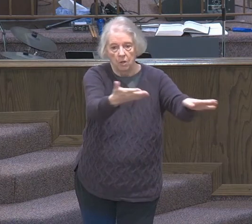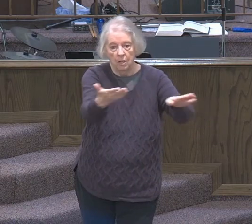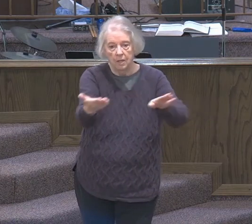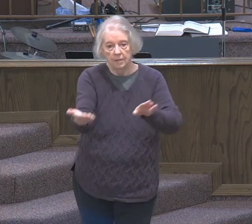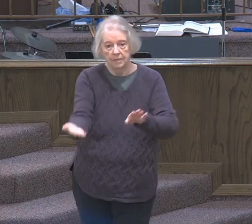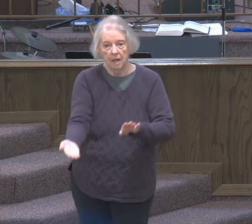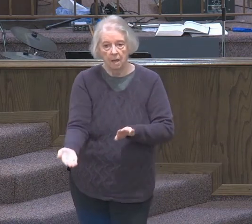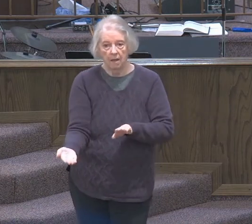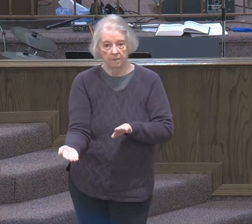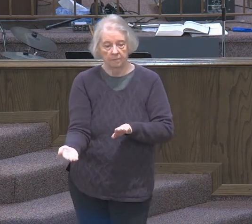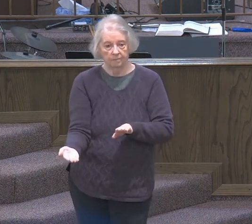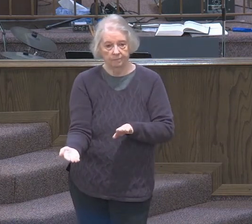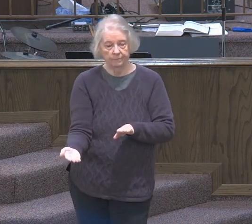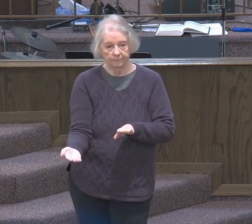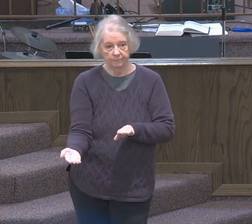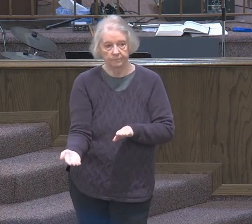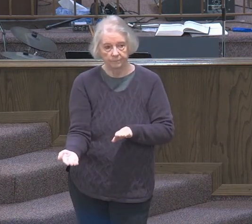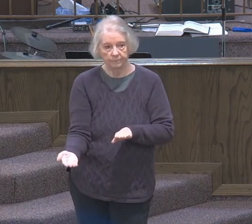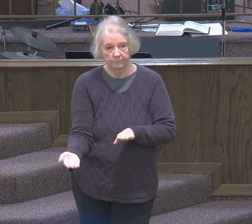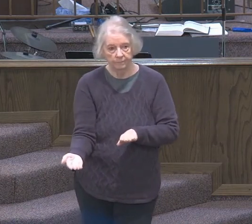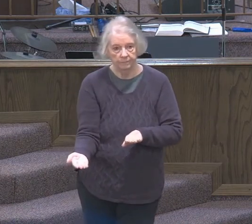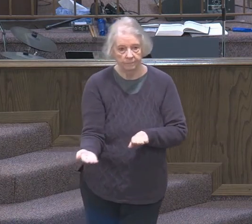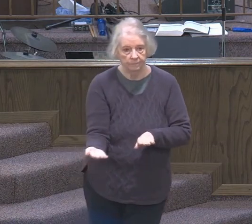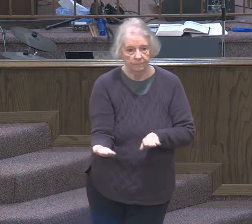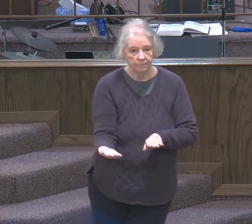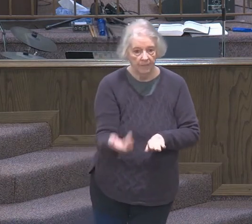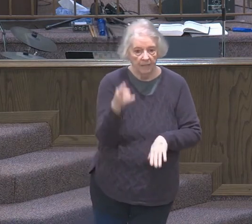And yet he did it. Because he knew